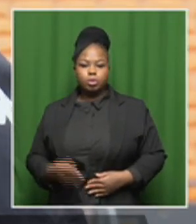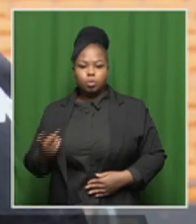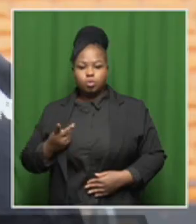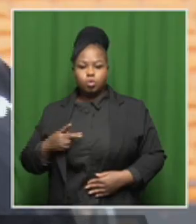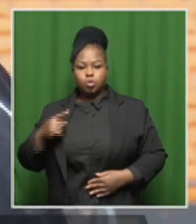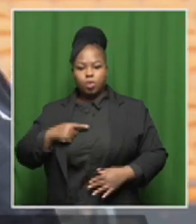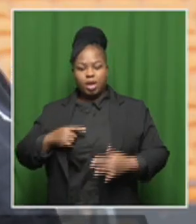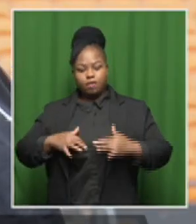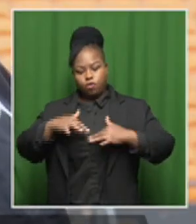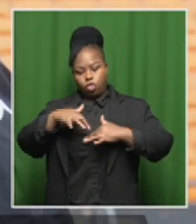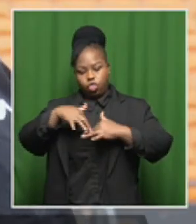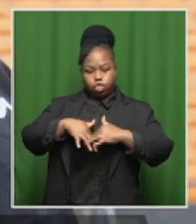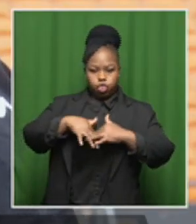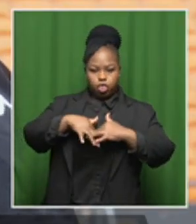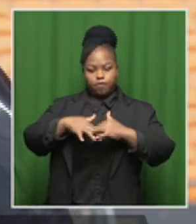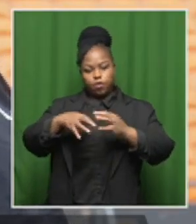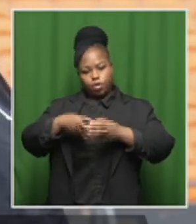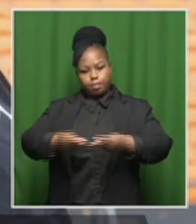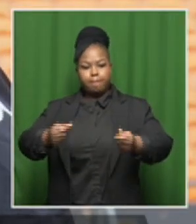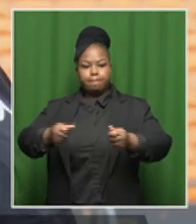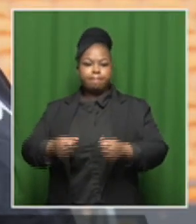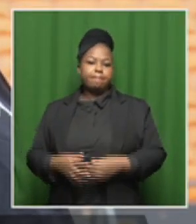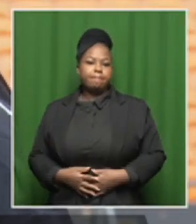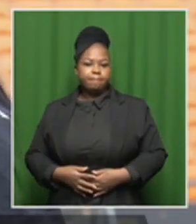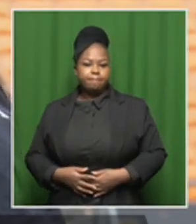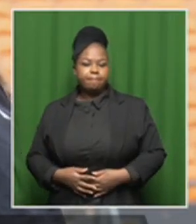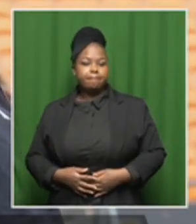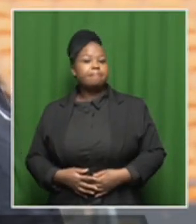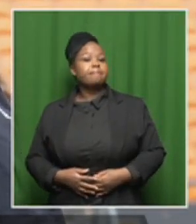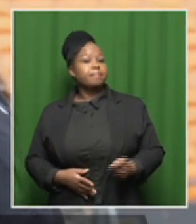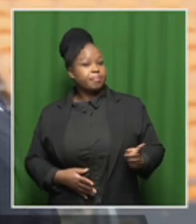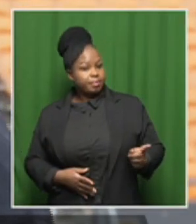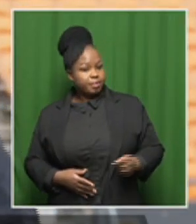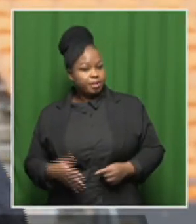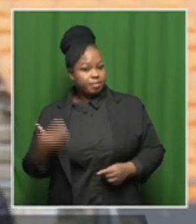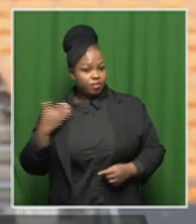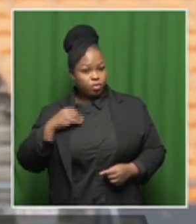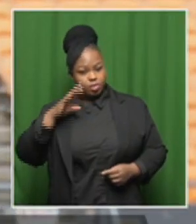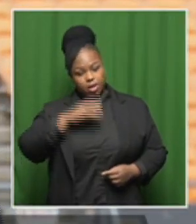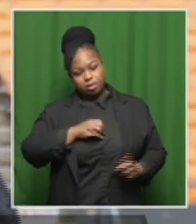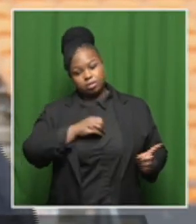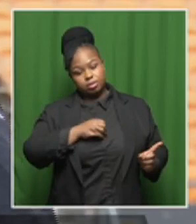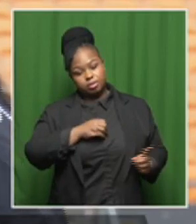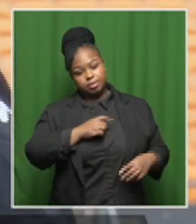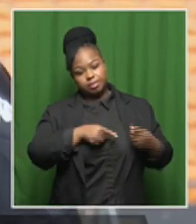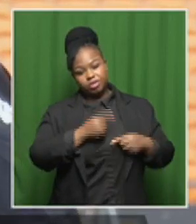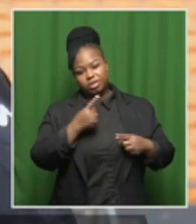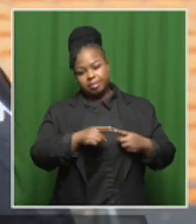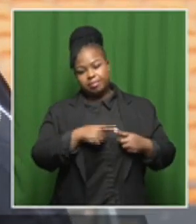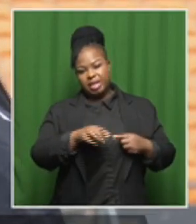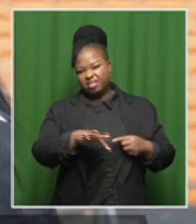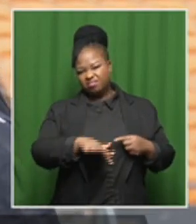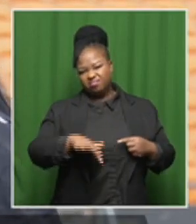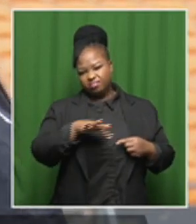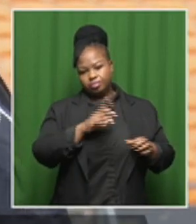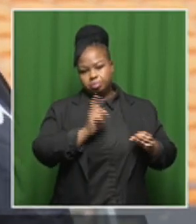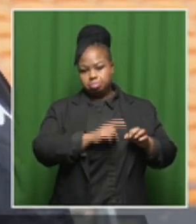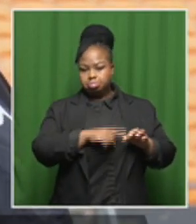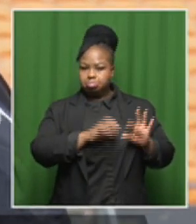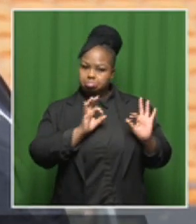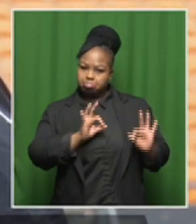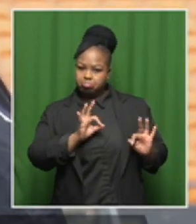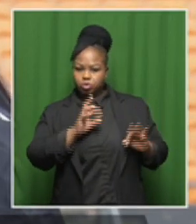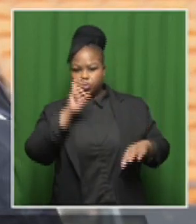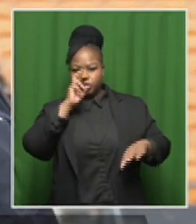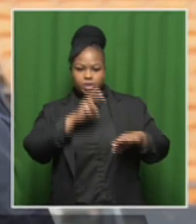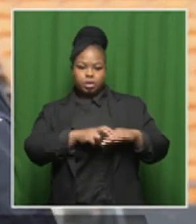can't affix itself to the fiber. Yeah, and obviously I asked Bertie about, the playing surface, the quality of the playing surface. What you'd need